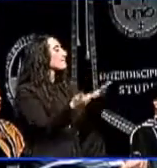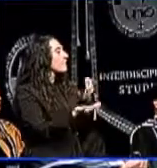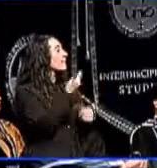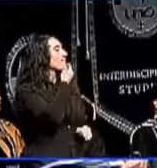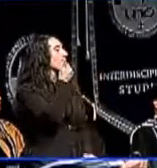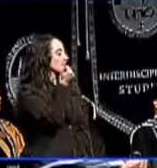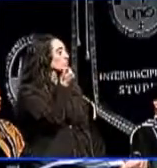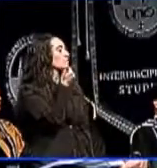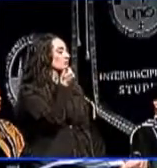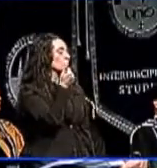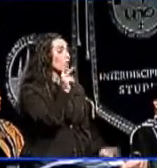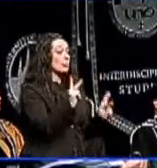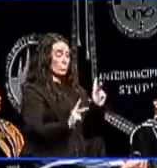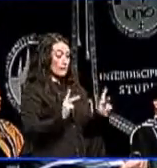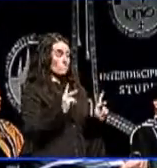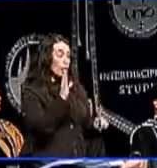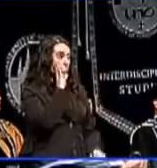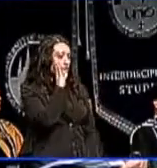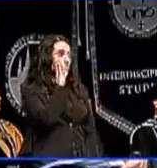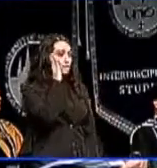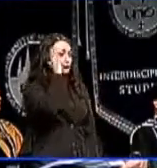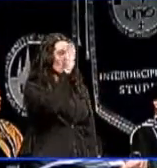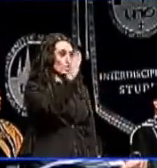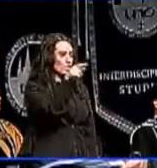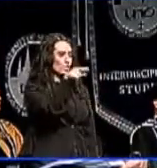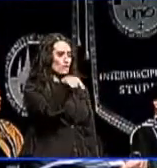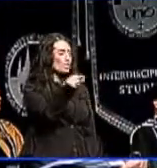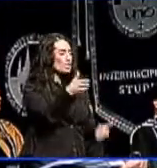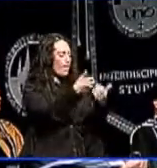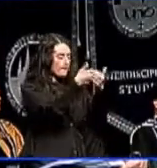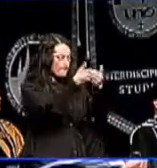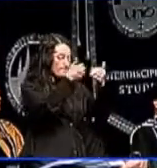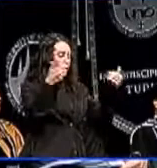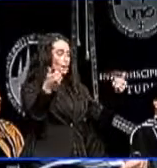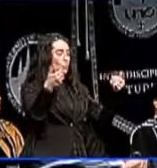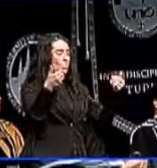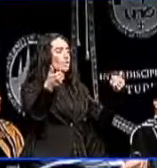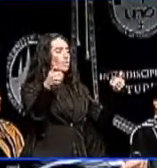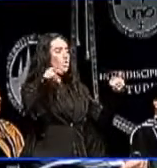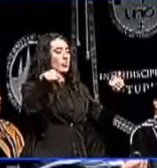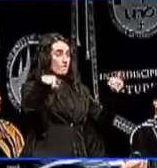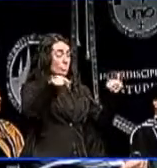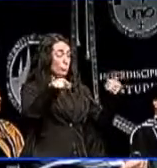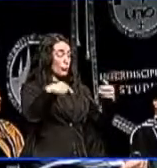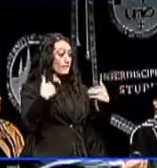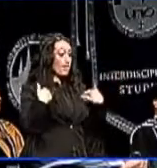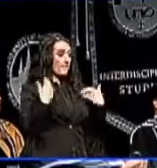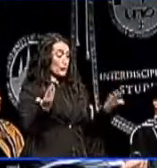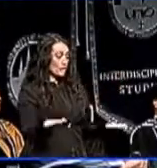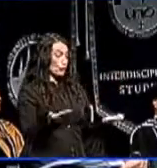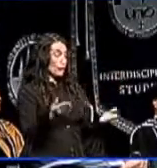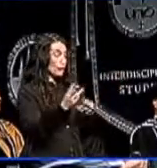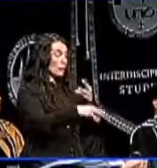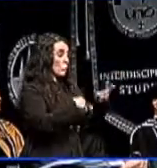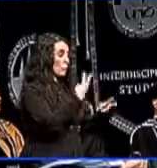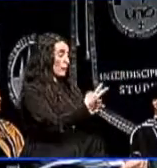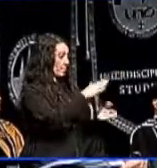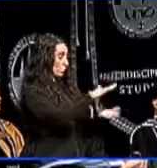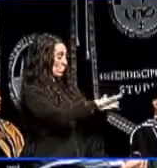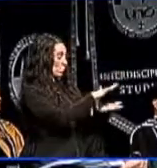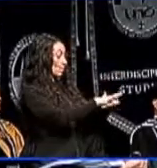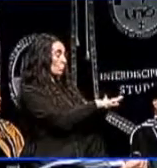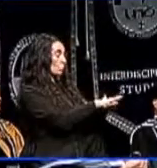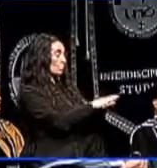people for the future to break that roadway that's out there right now from the schoolhouse